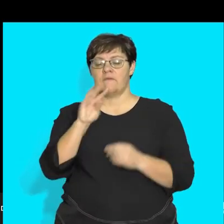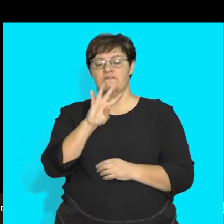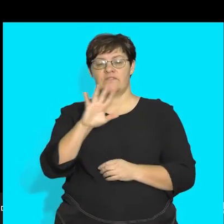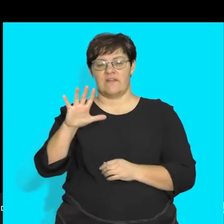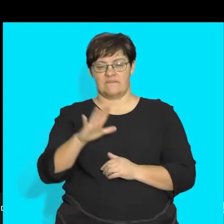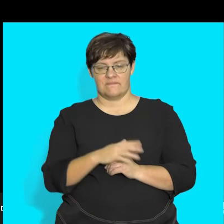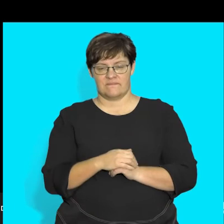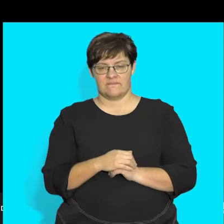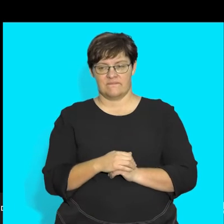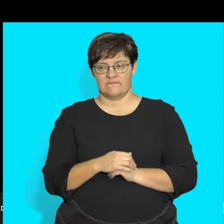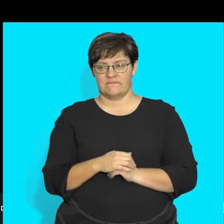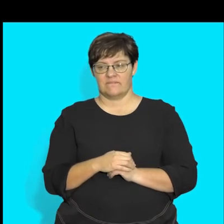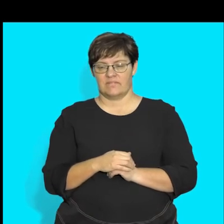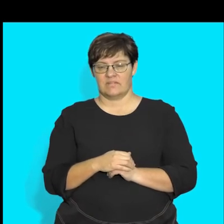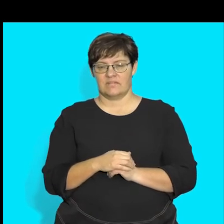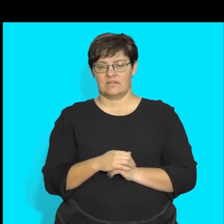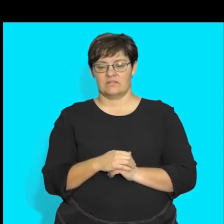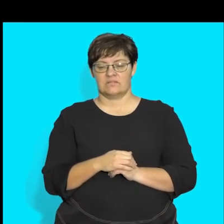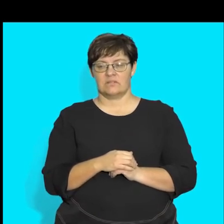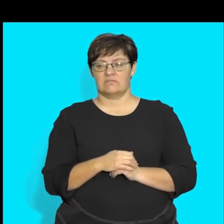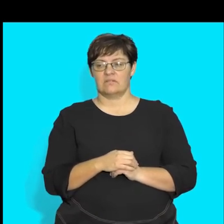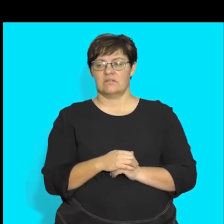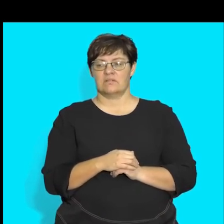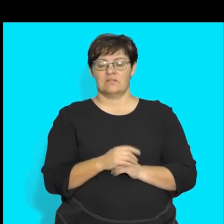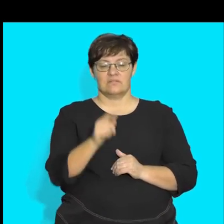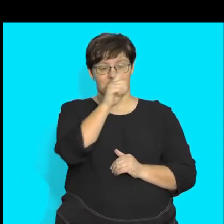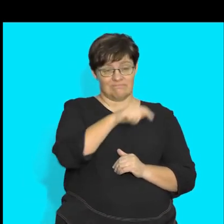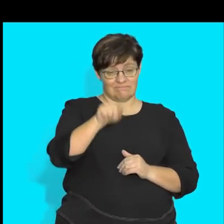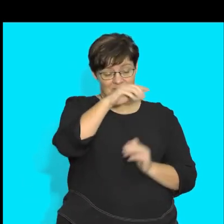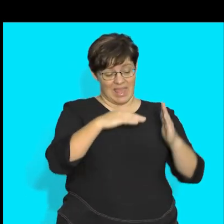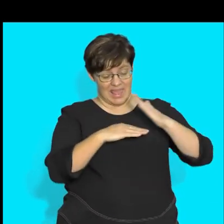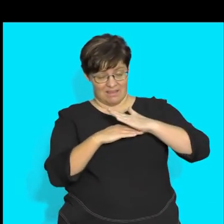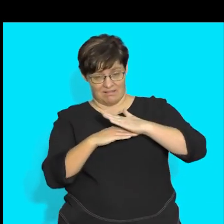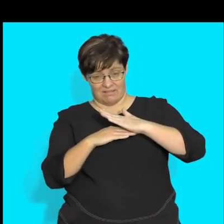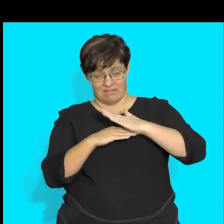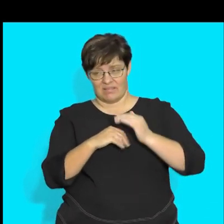And what do I get? I get 45. And so I know that my angle